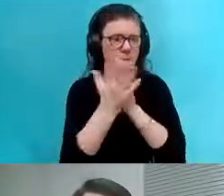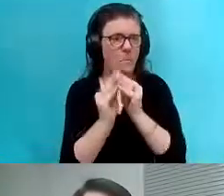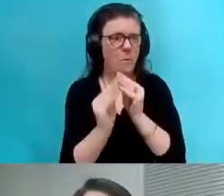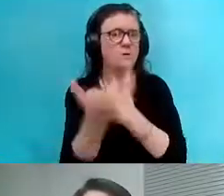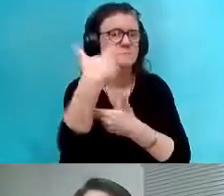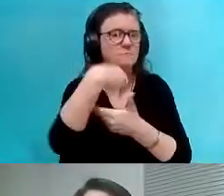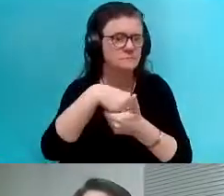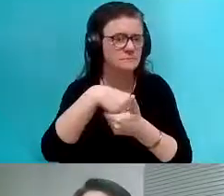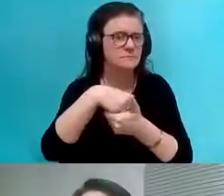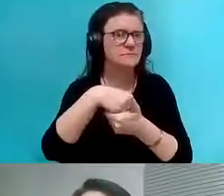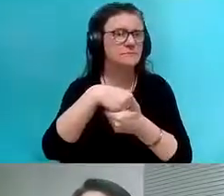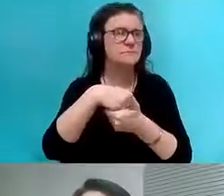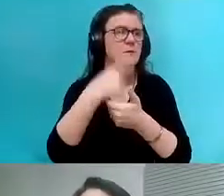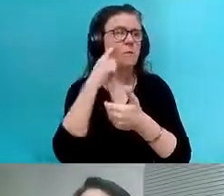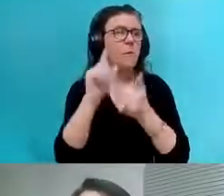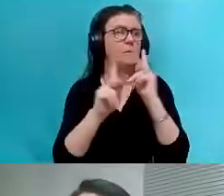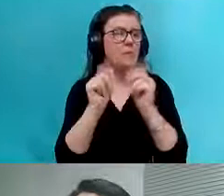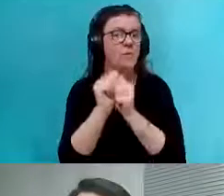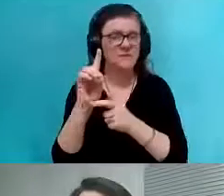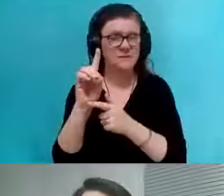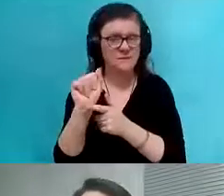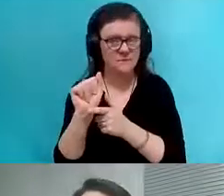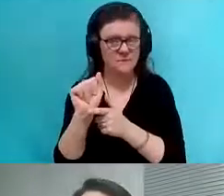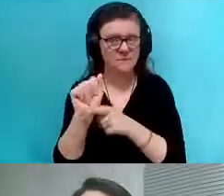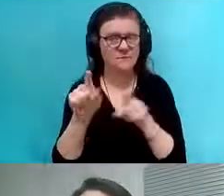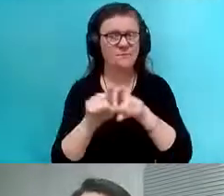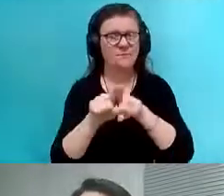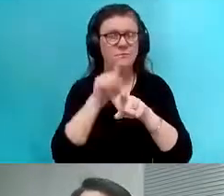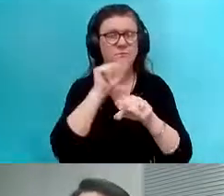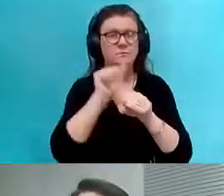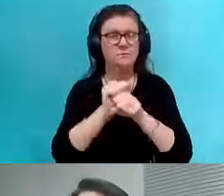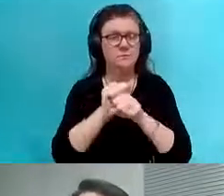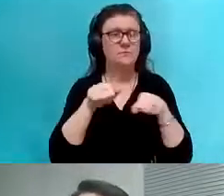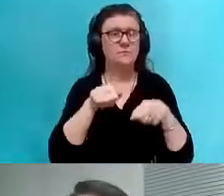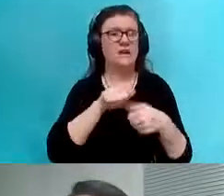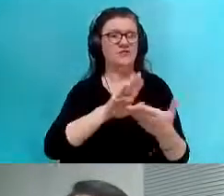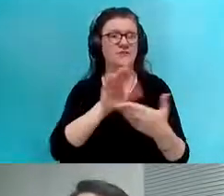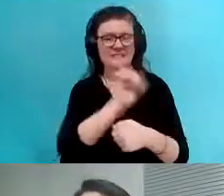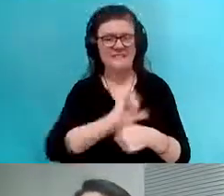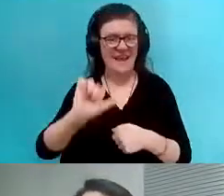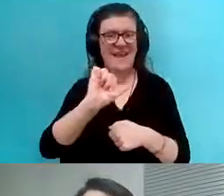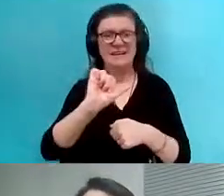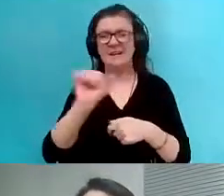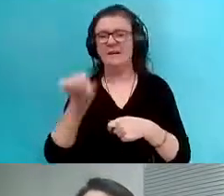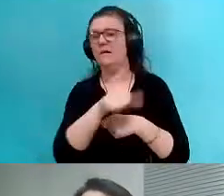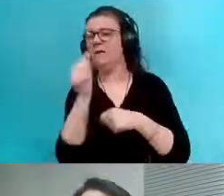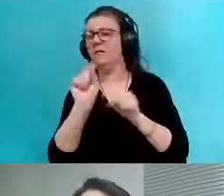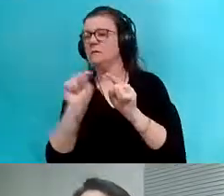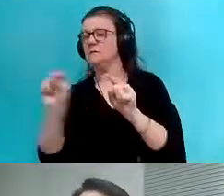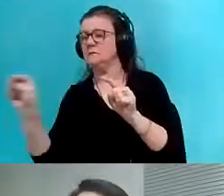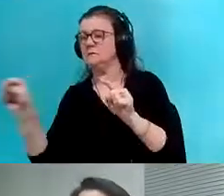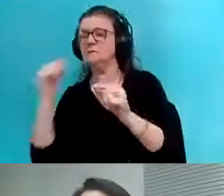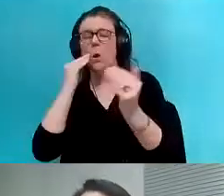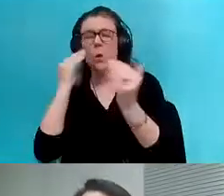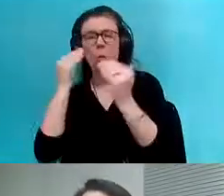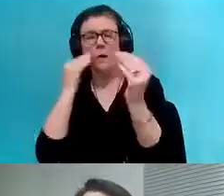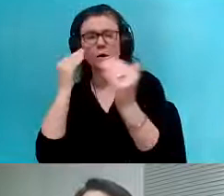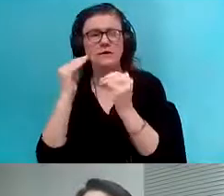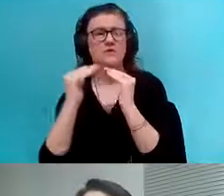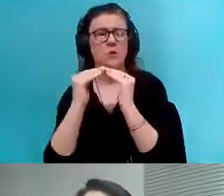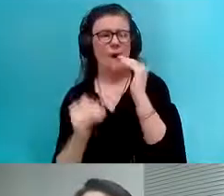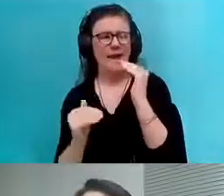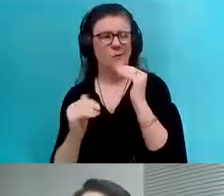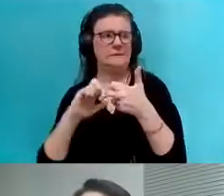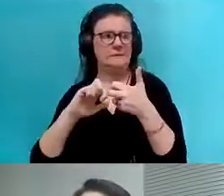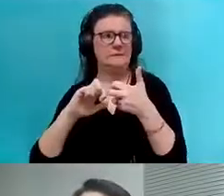with disabilities and will also allow us to address any accessibility and awareness or equity issues that